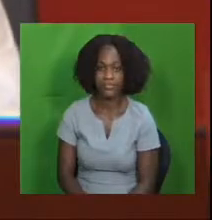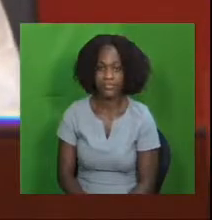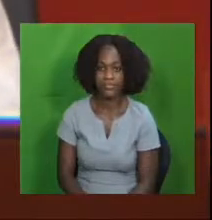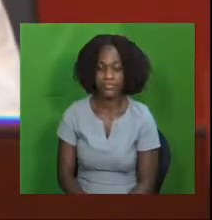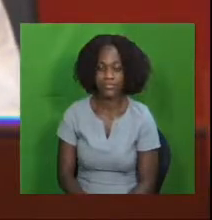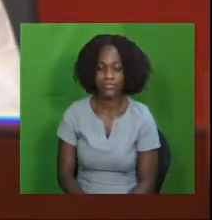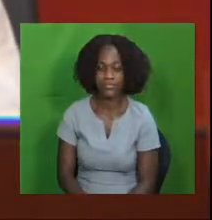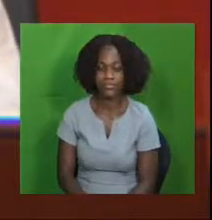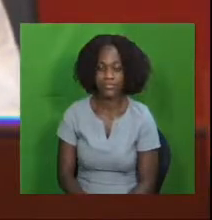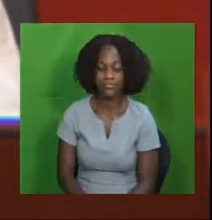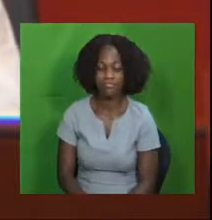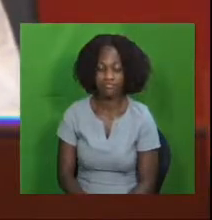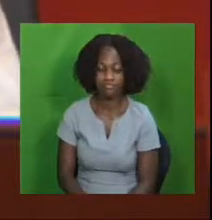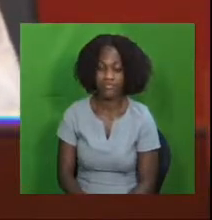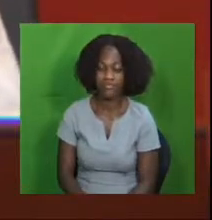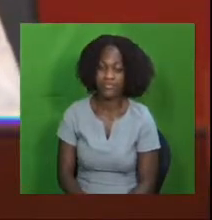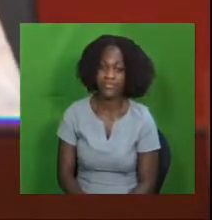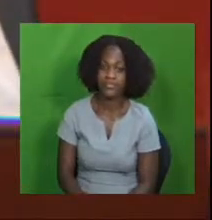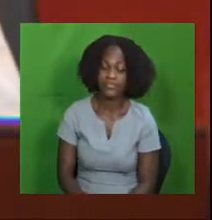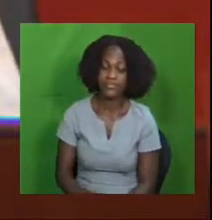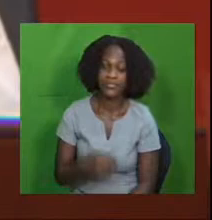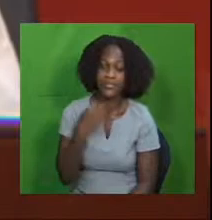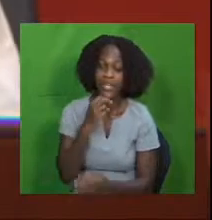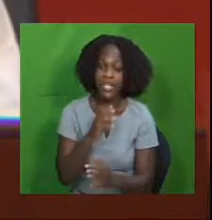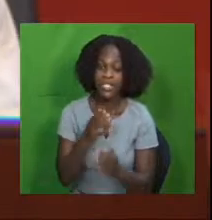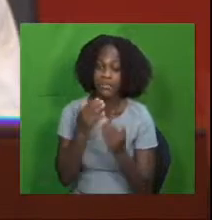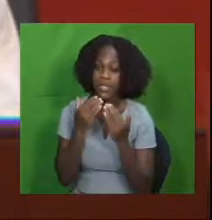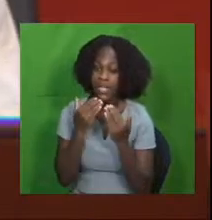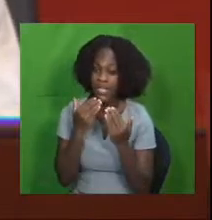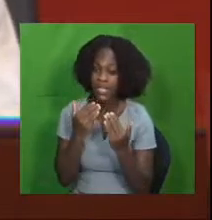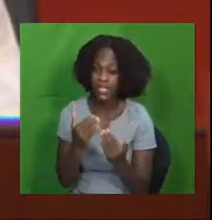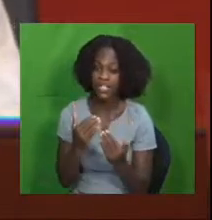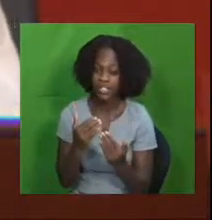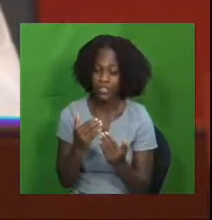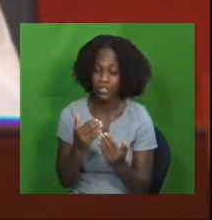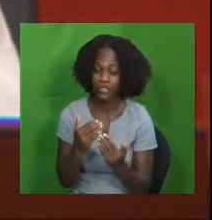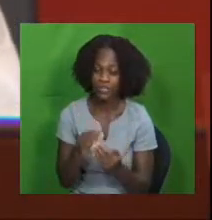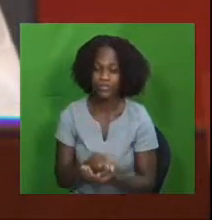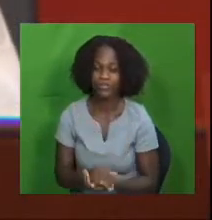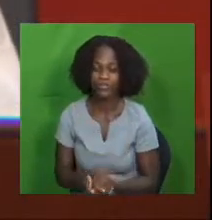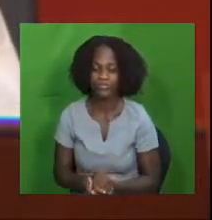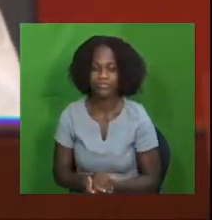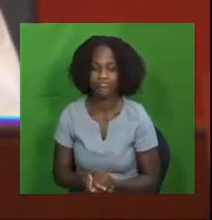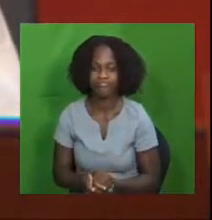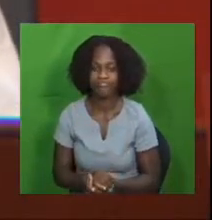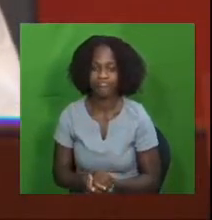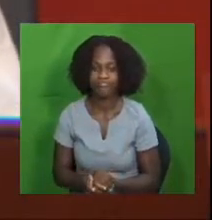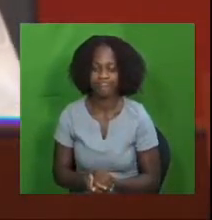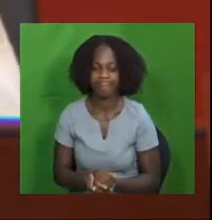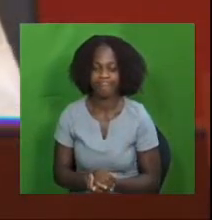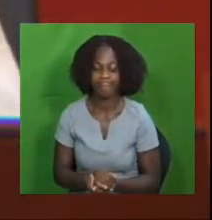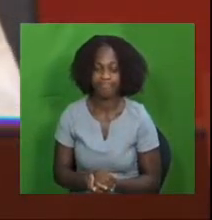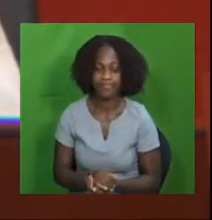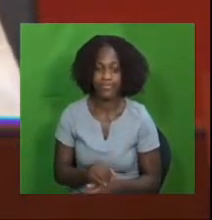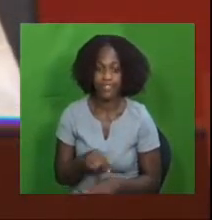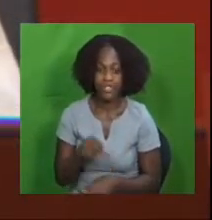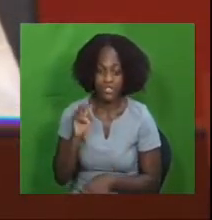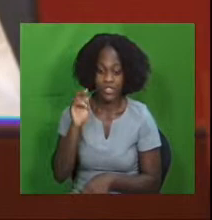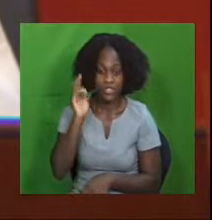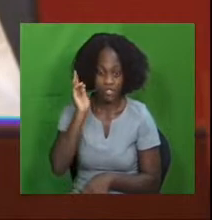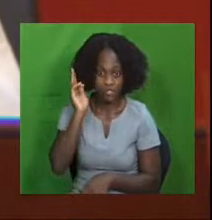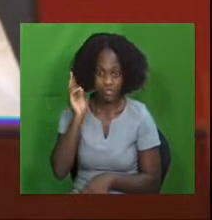Mr. Speaker, thank you very much. Mr. Speaker, today history will be